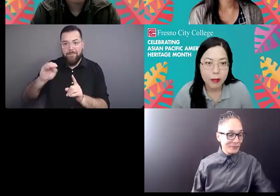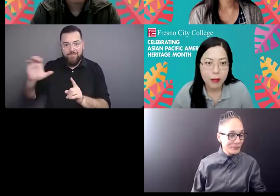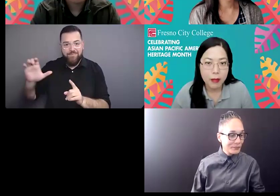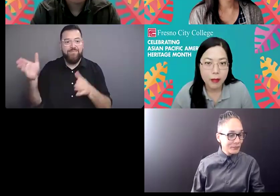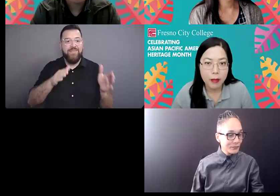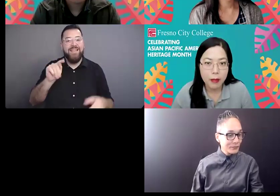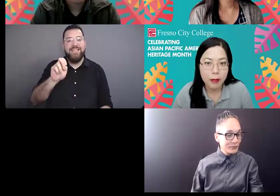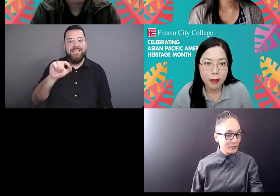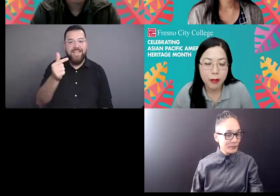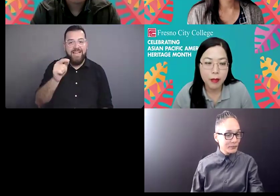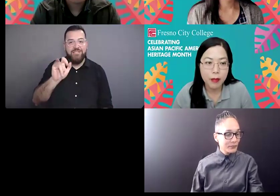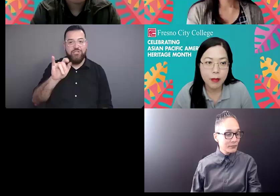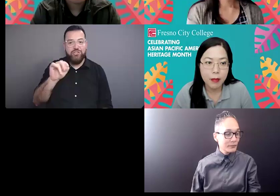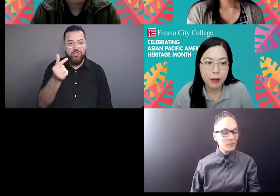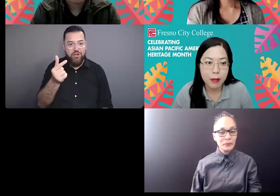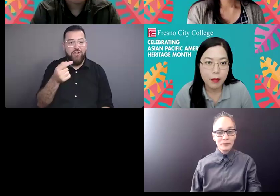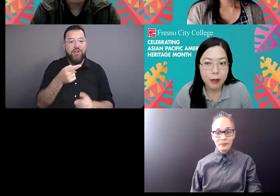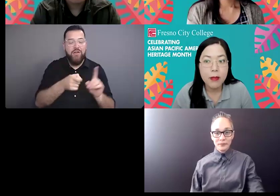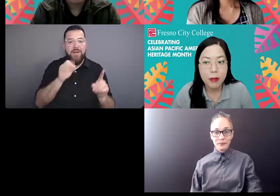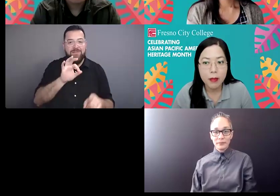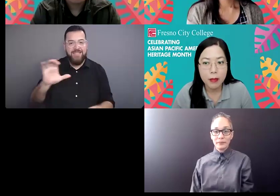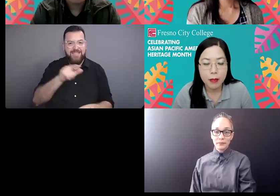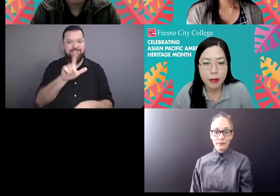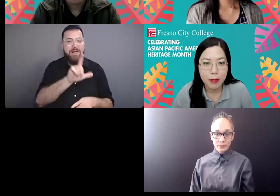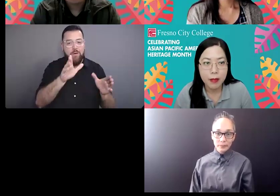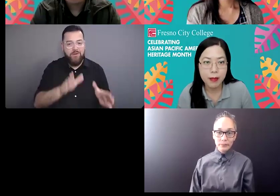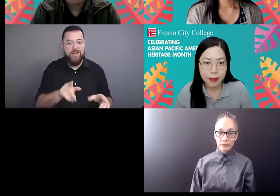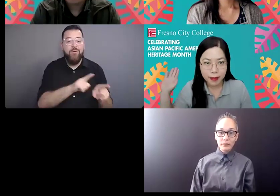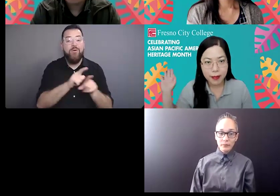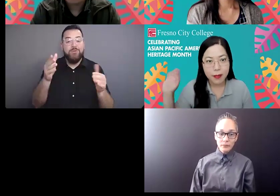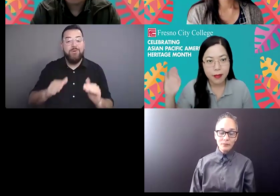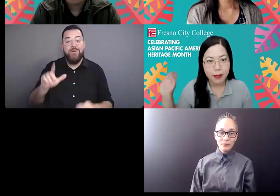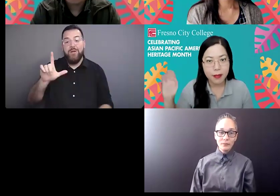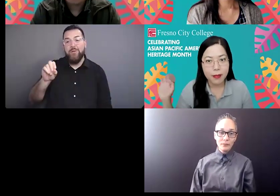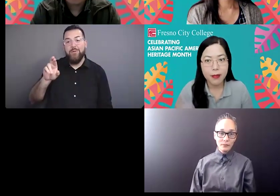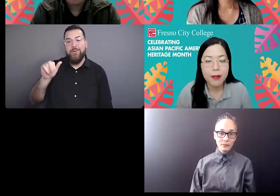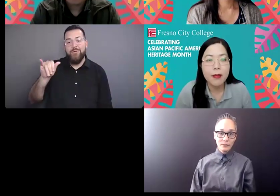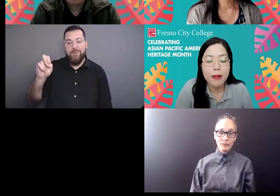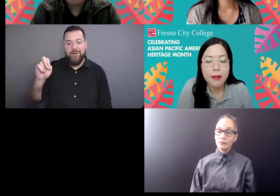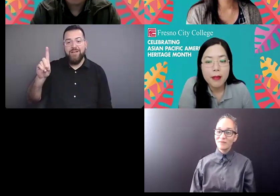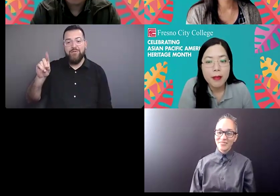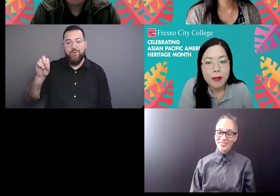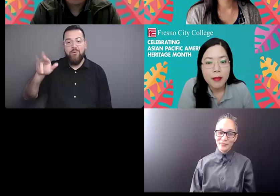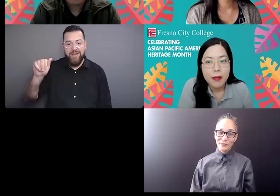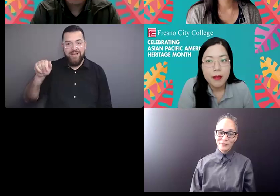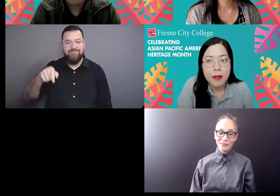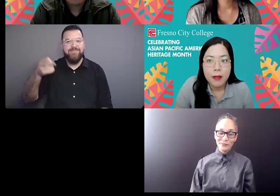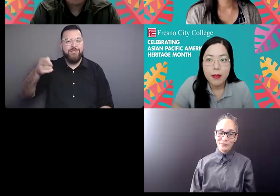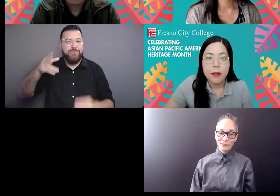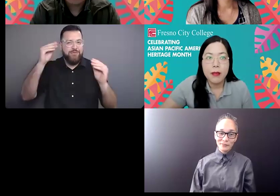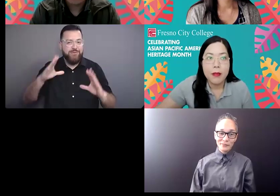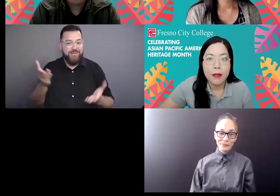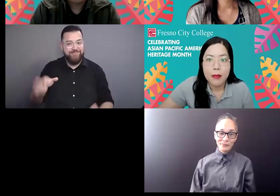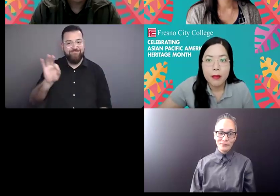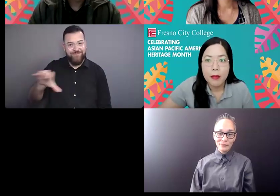and Lorraine Doria, at history instructor here at Fresno City College as well. And as you guys can see, just